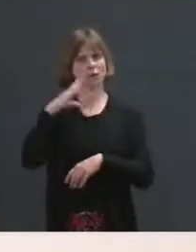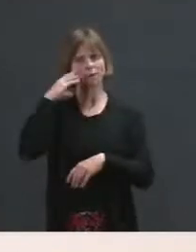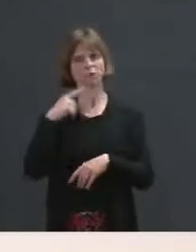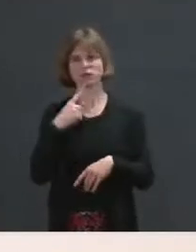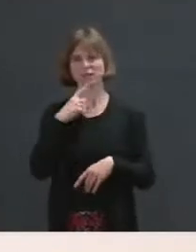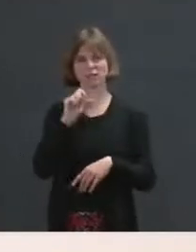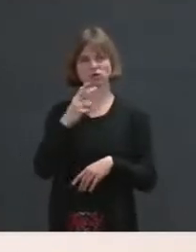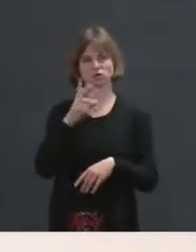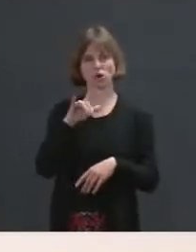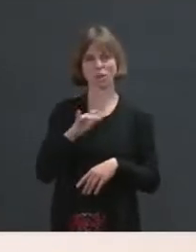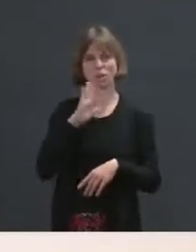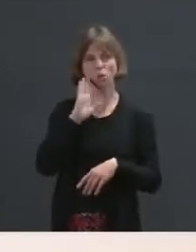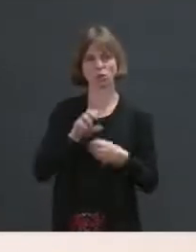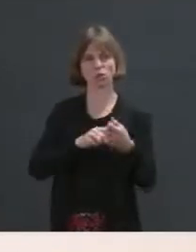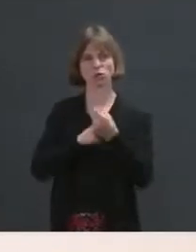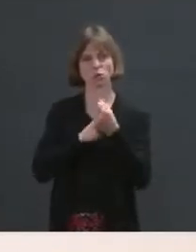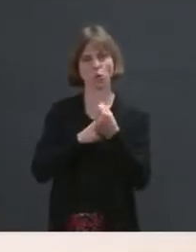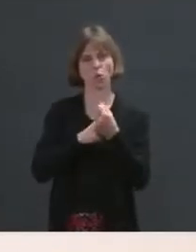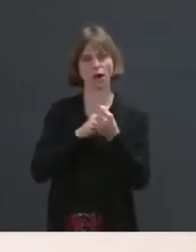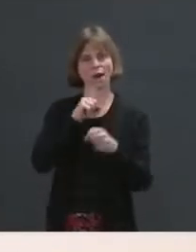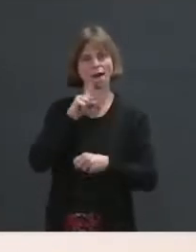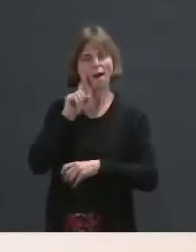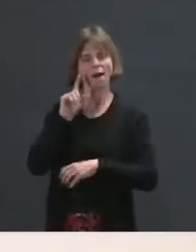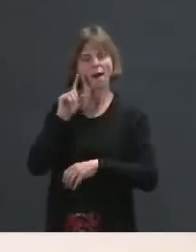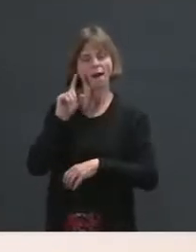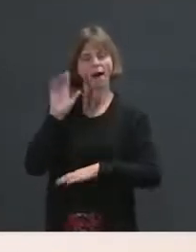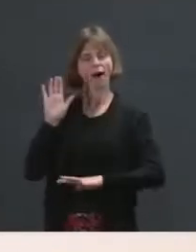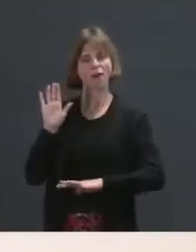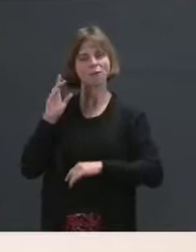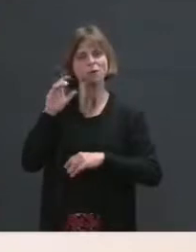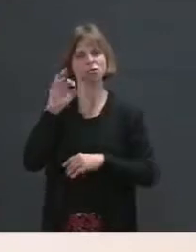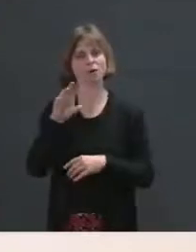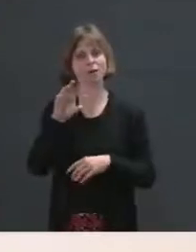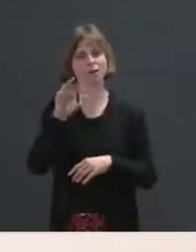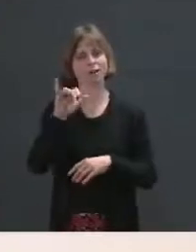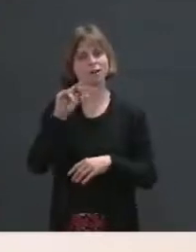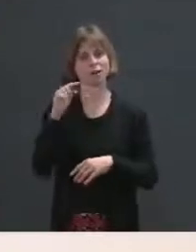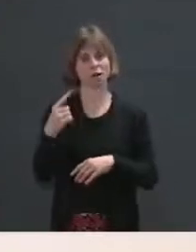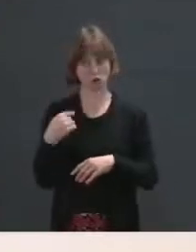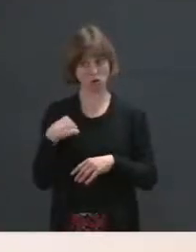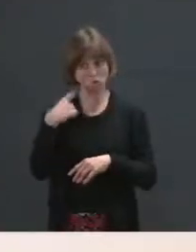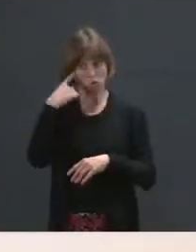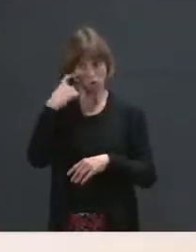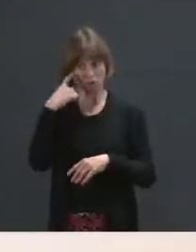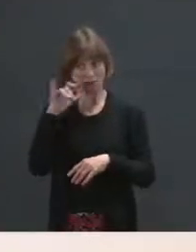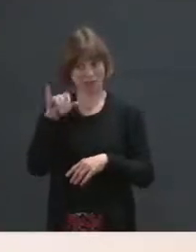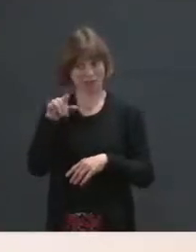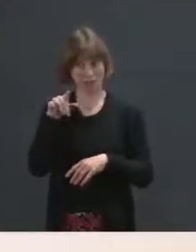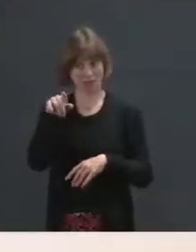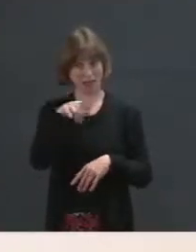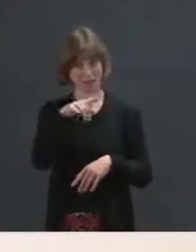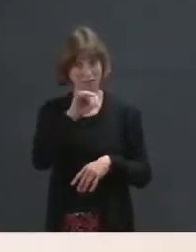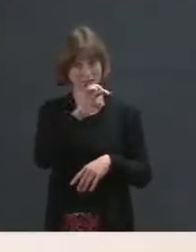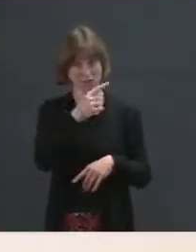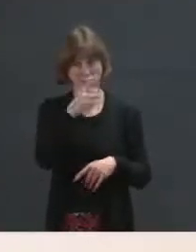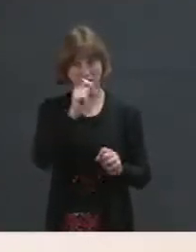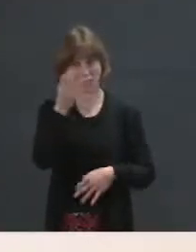of Shalonda Young. What is your reaction to that? Is she a potential replacement should Neera Tanden